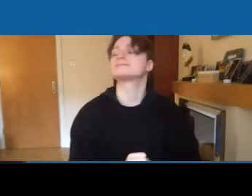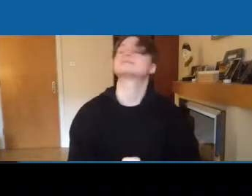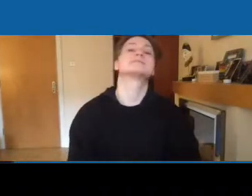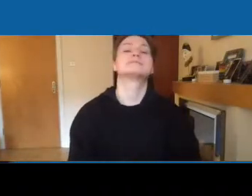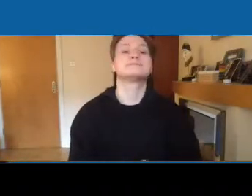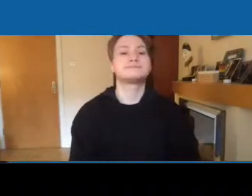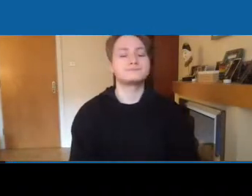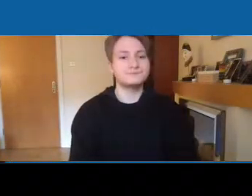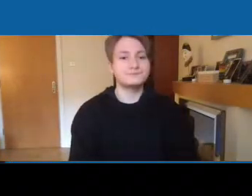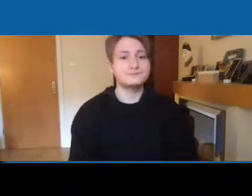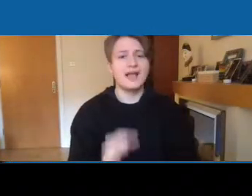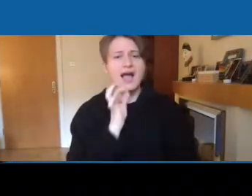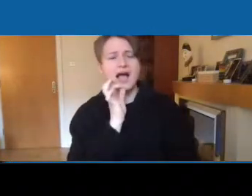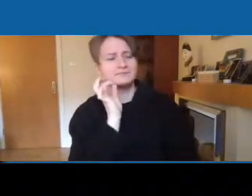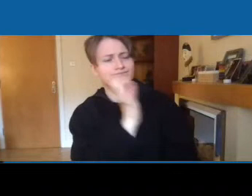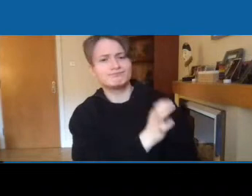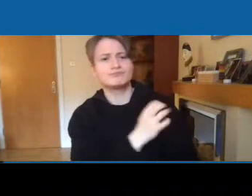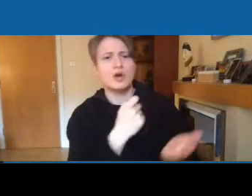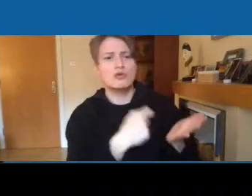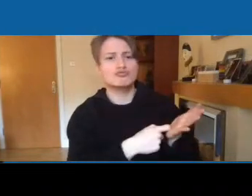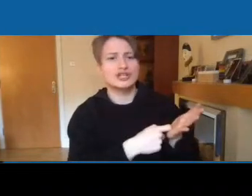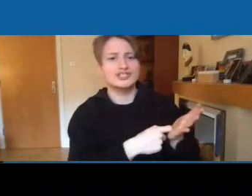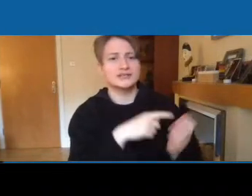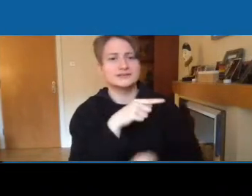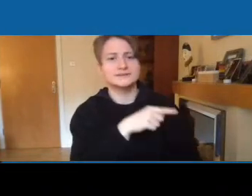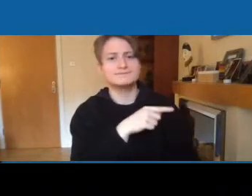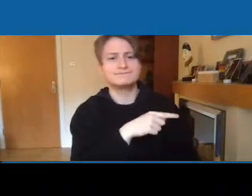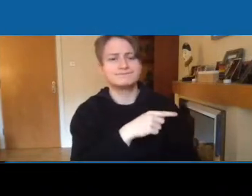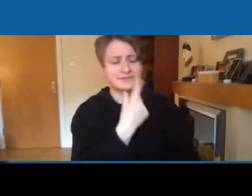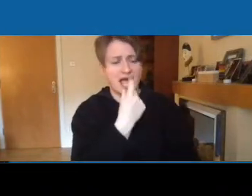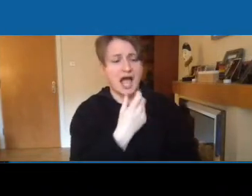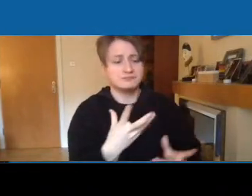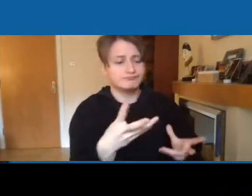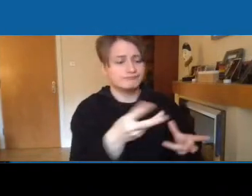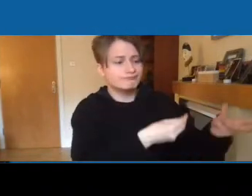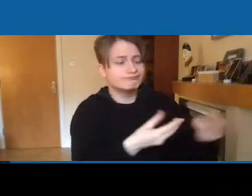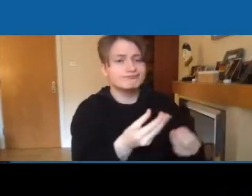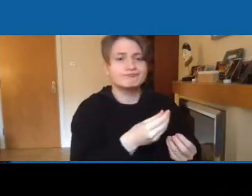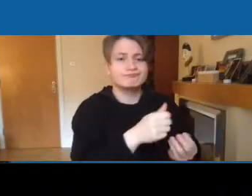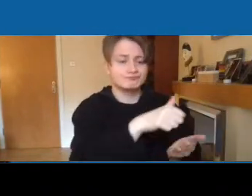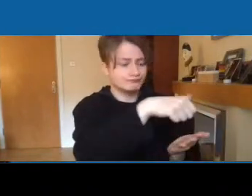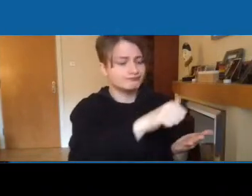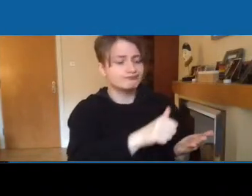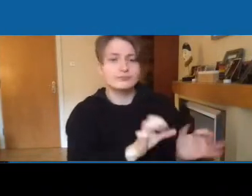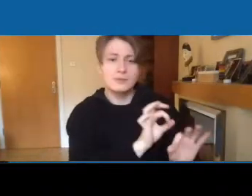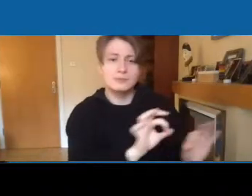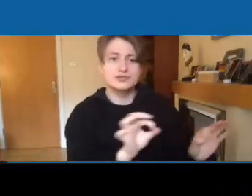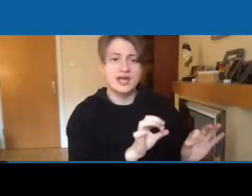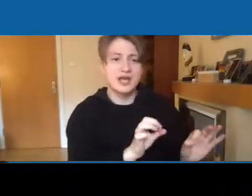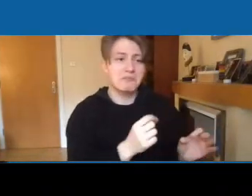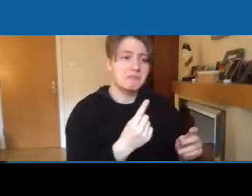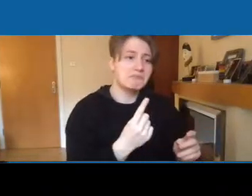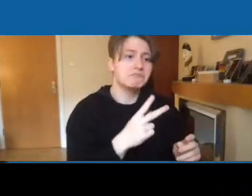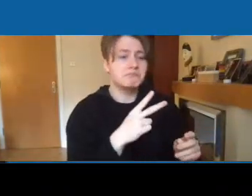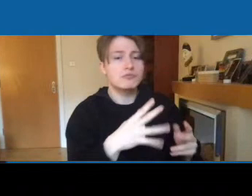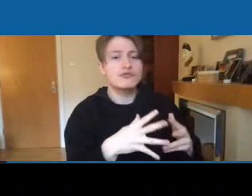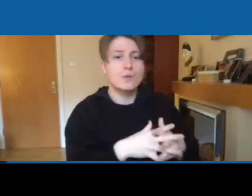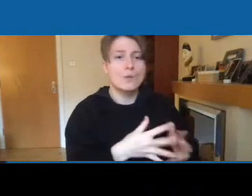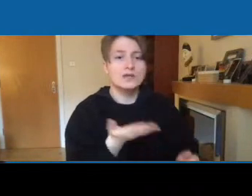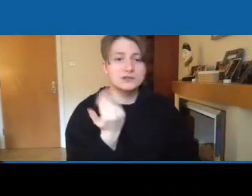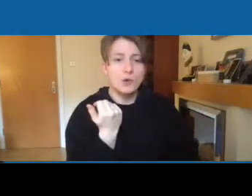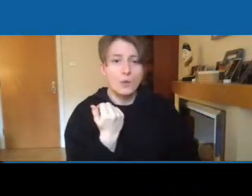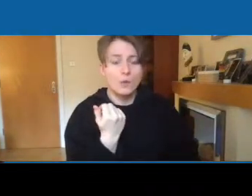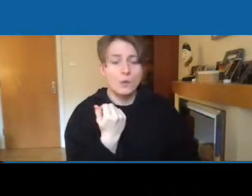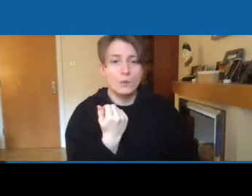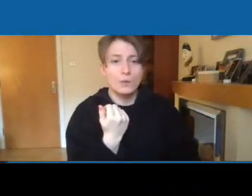We asked Richard to put together this recital, not at the last minute, but a couple of weeks ago when one of